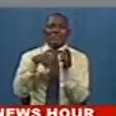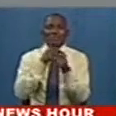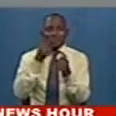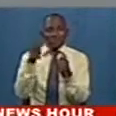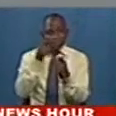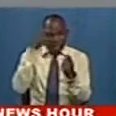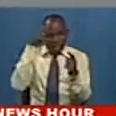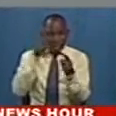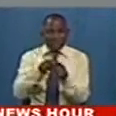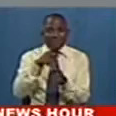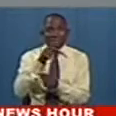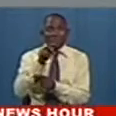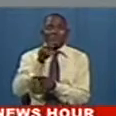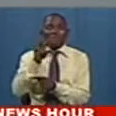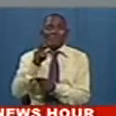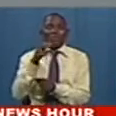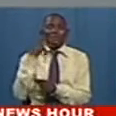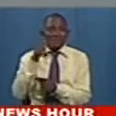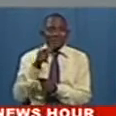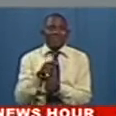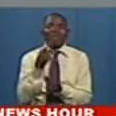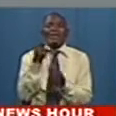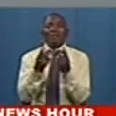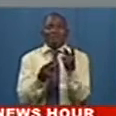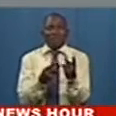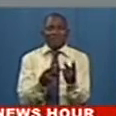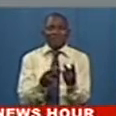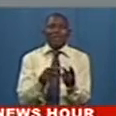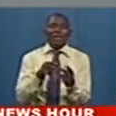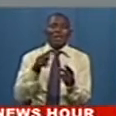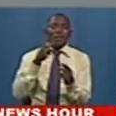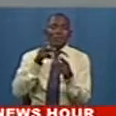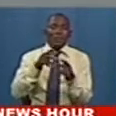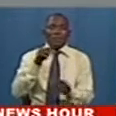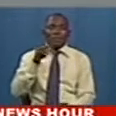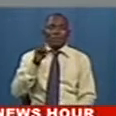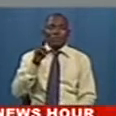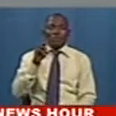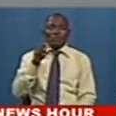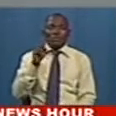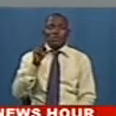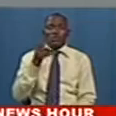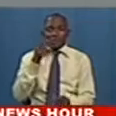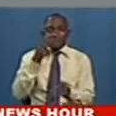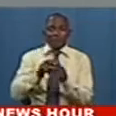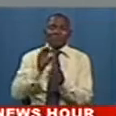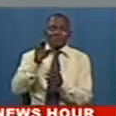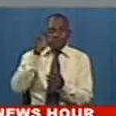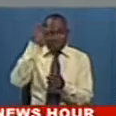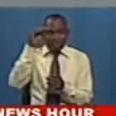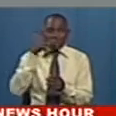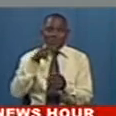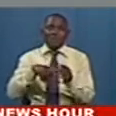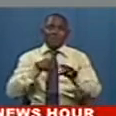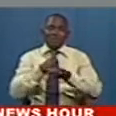mutual accord, GPC 24's Rebekah, Awuah paid a visit to a museum dedicated to Dr. Hideyo Noguchi and brings